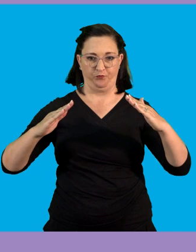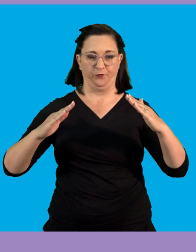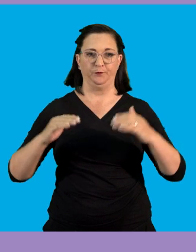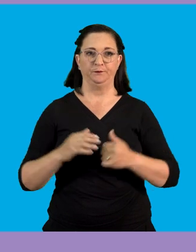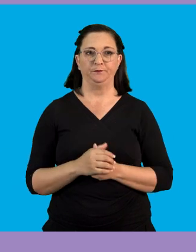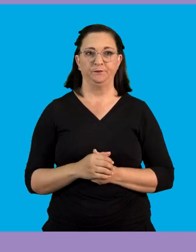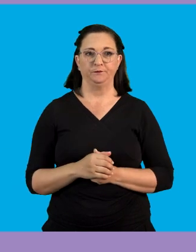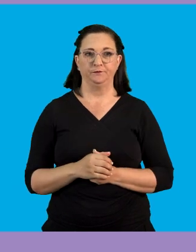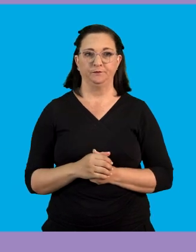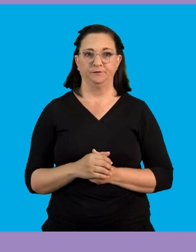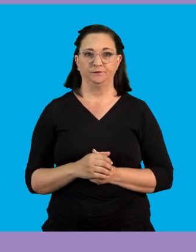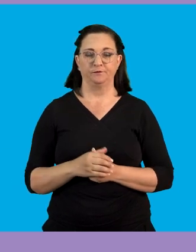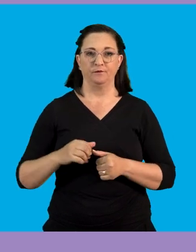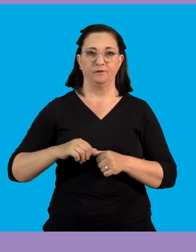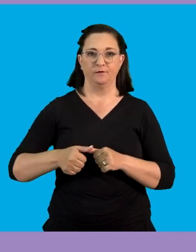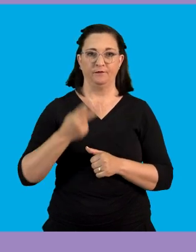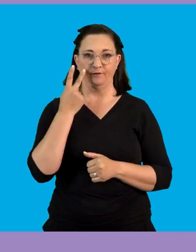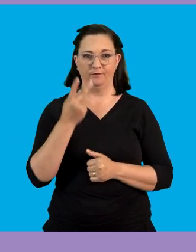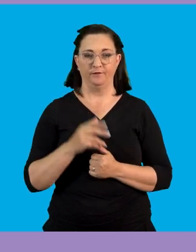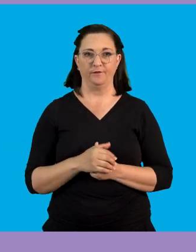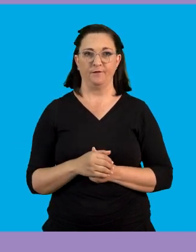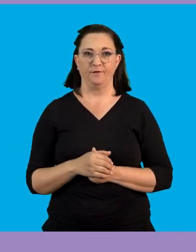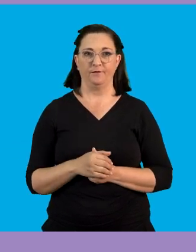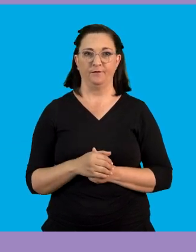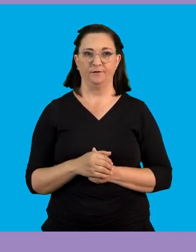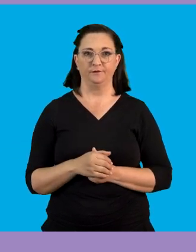Right, let's look at the next one.